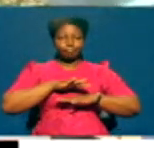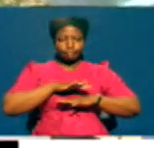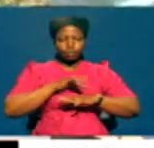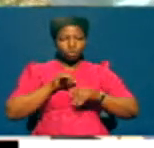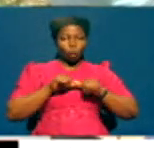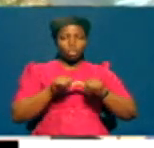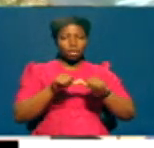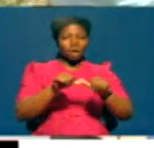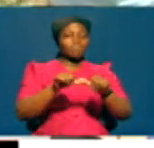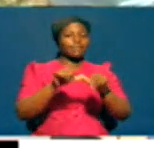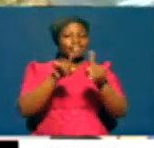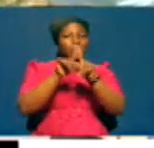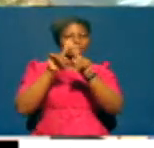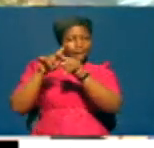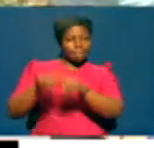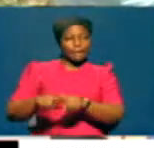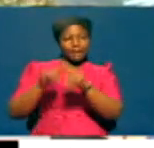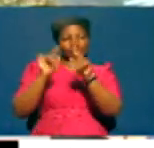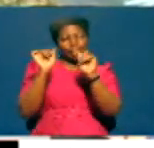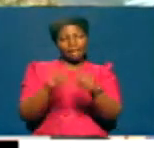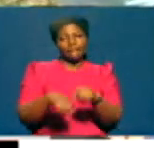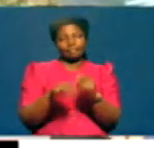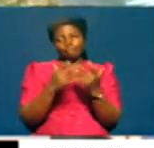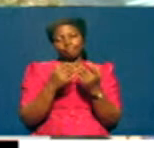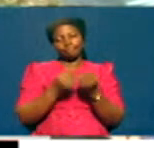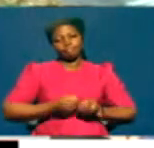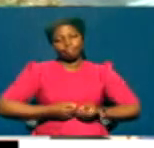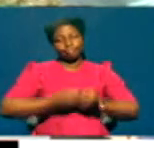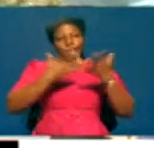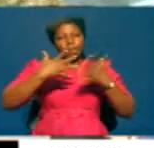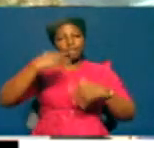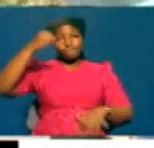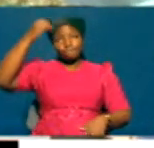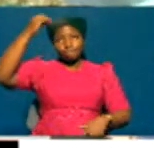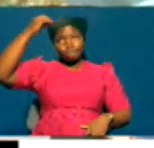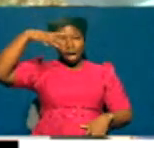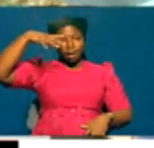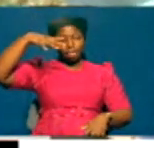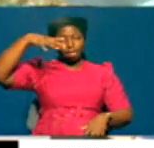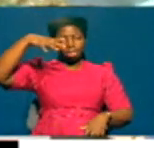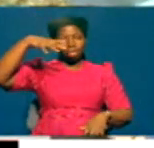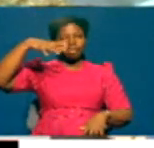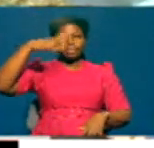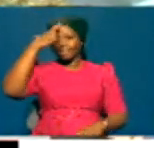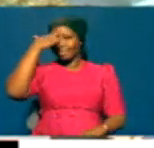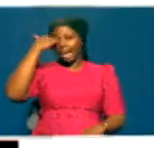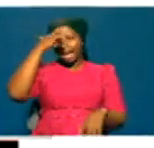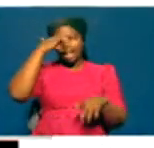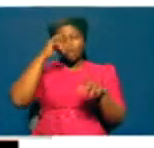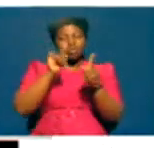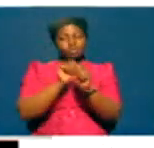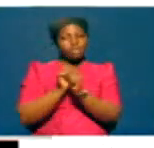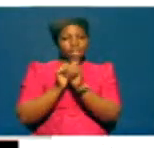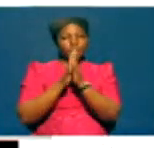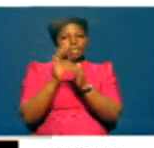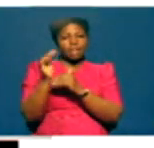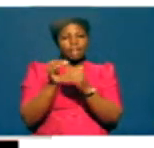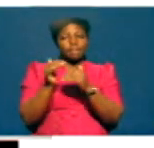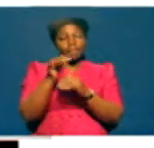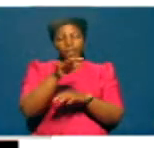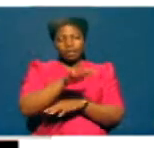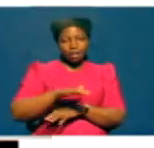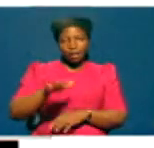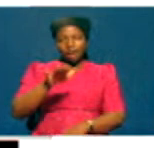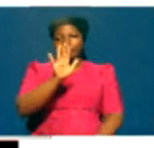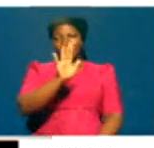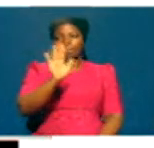stable and reliable supply of power in Narok and Narok town and its environment. For Lunchtime